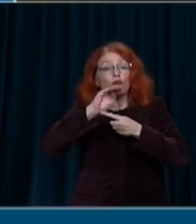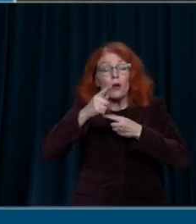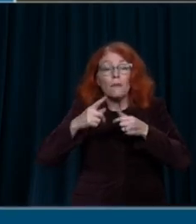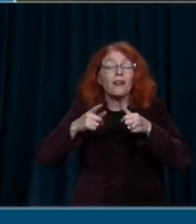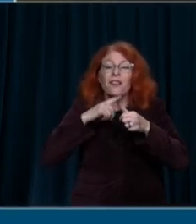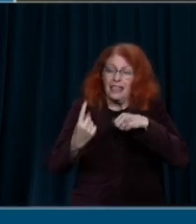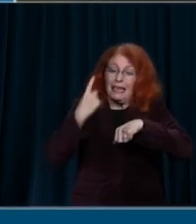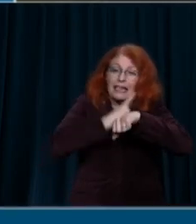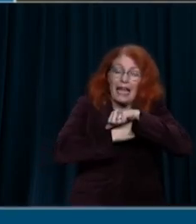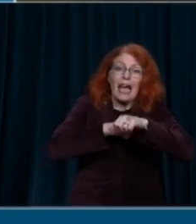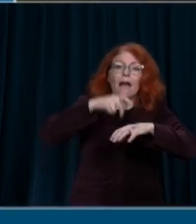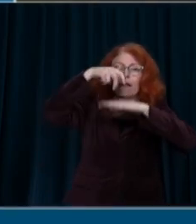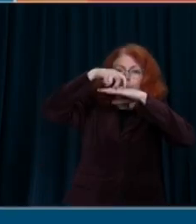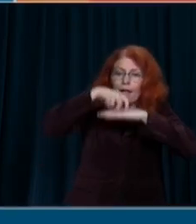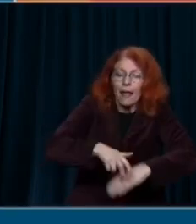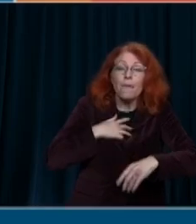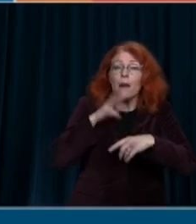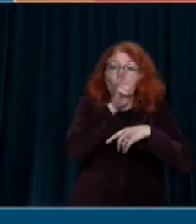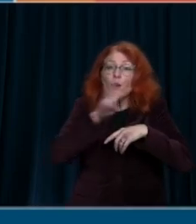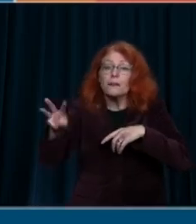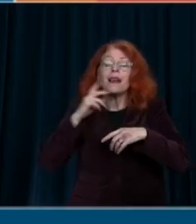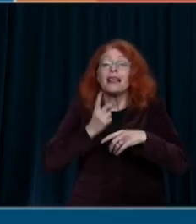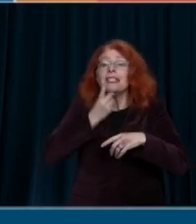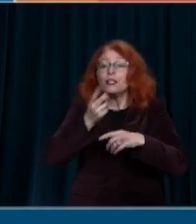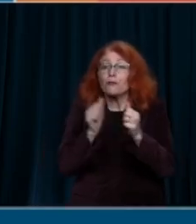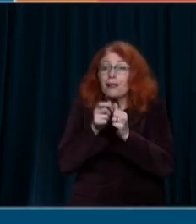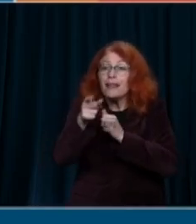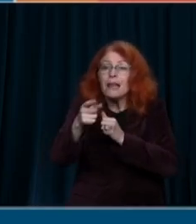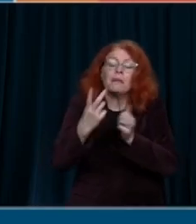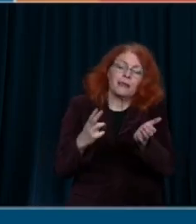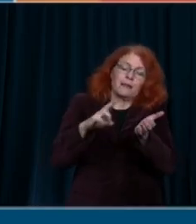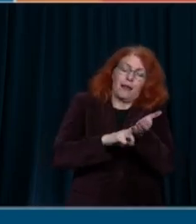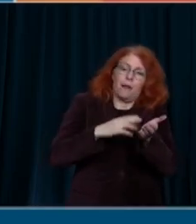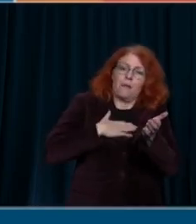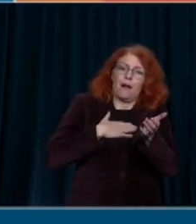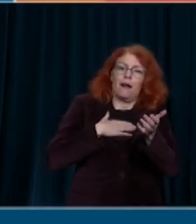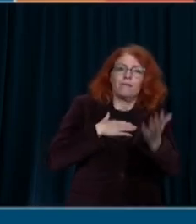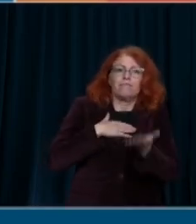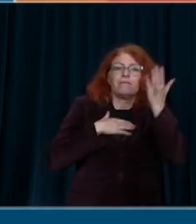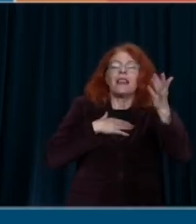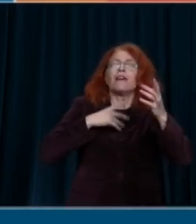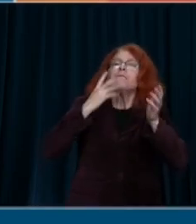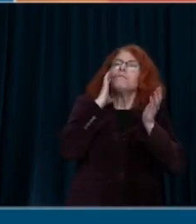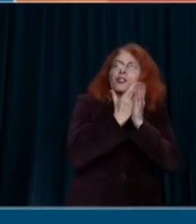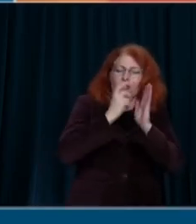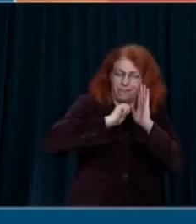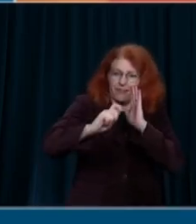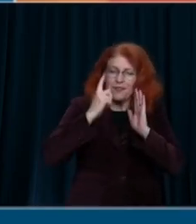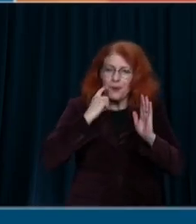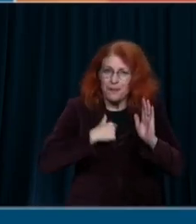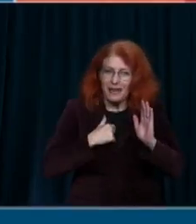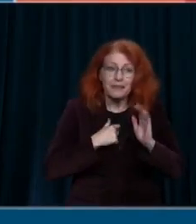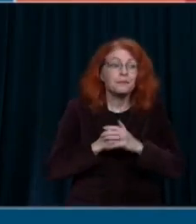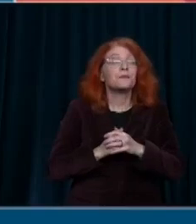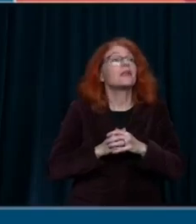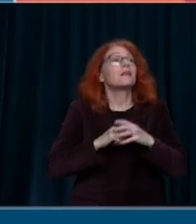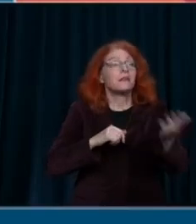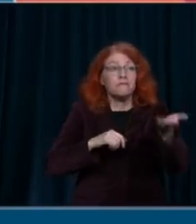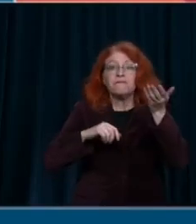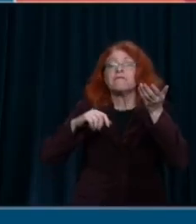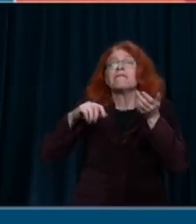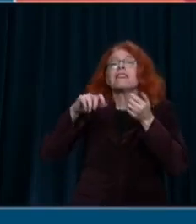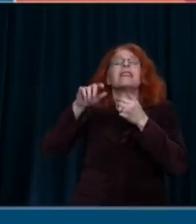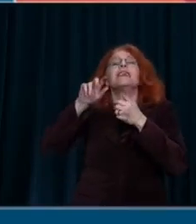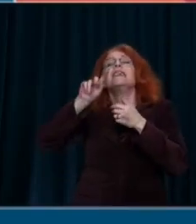down that escalator. Look at my website. I had dinner with him, and he signed the photograph for me. Mr. Davison, tax cuts, the economy.